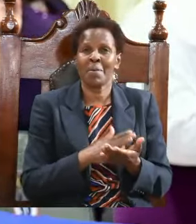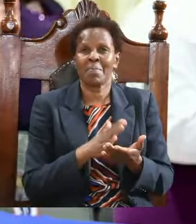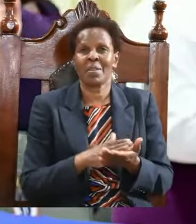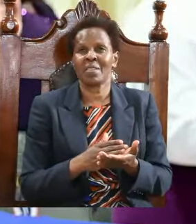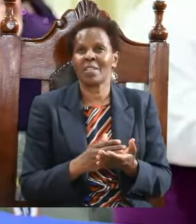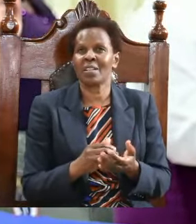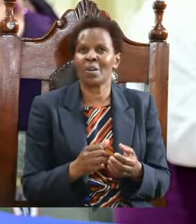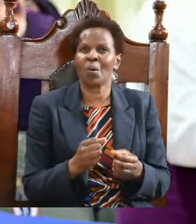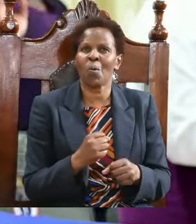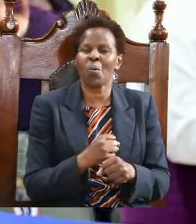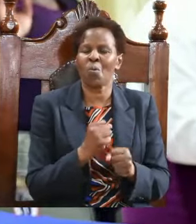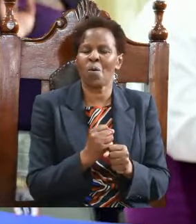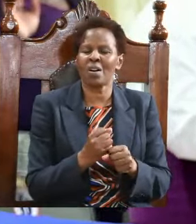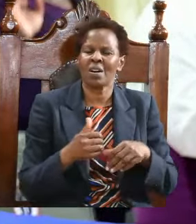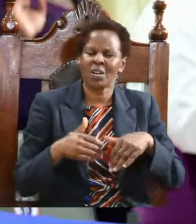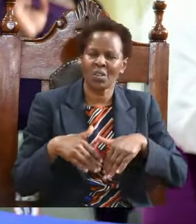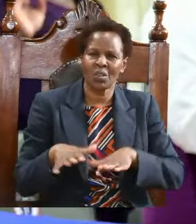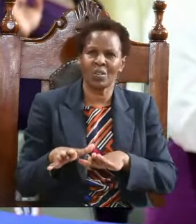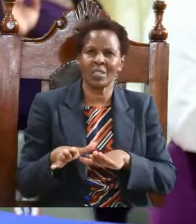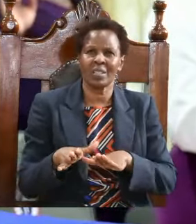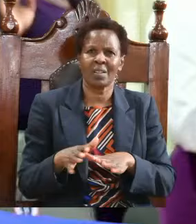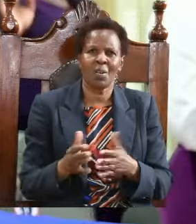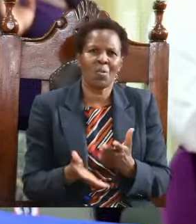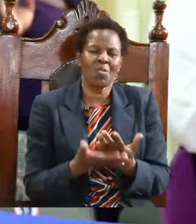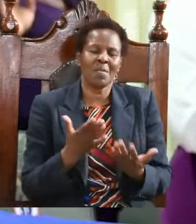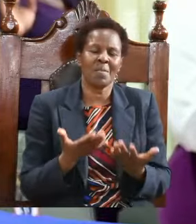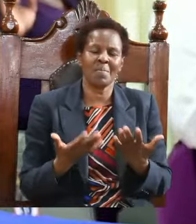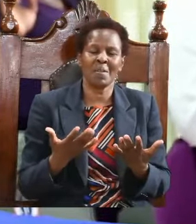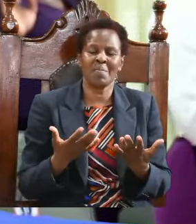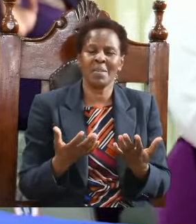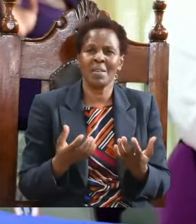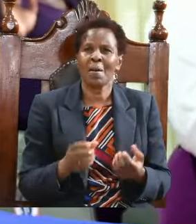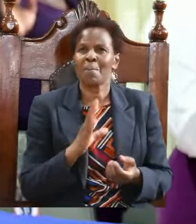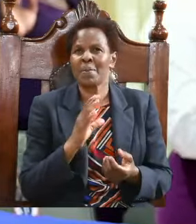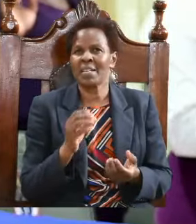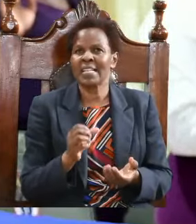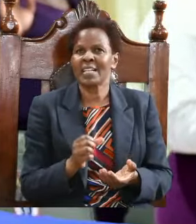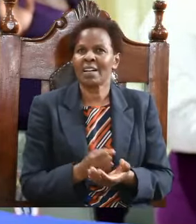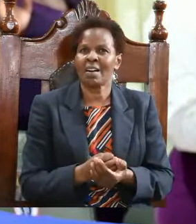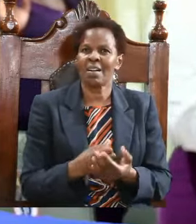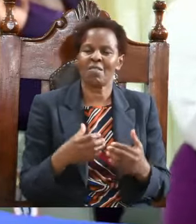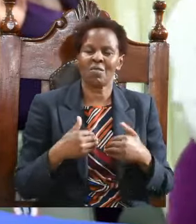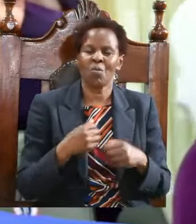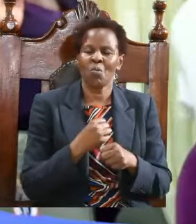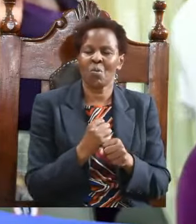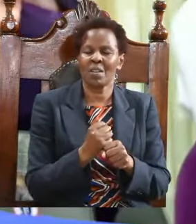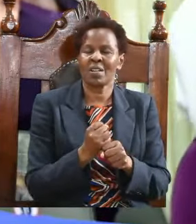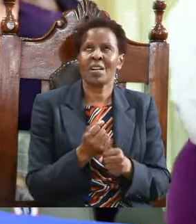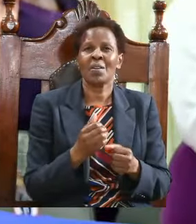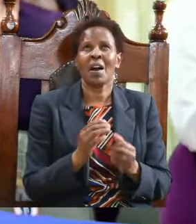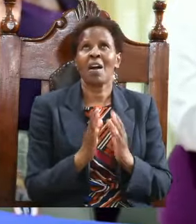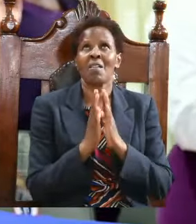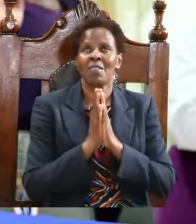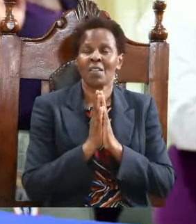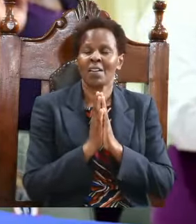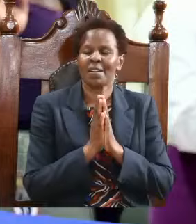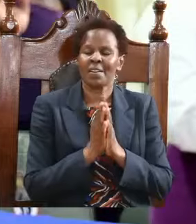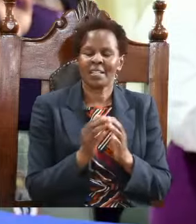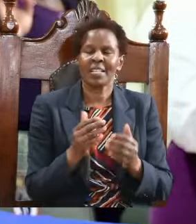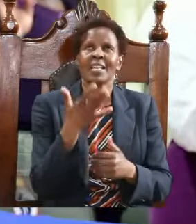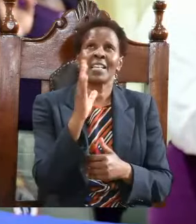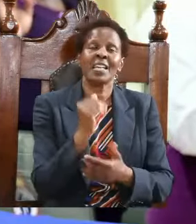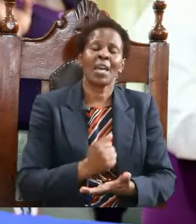There are those who are fearing, Lord, they will not get promotions. You are God and encourage us. Meet